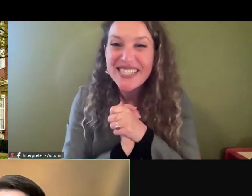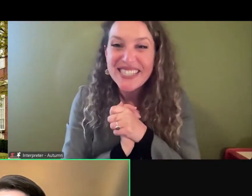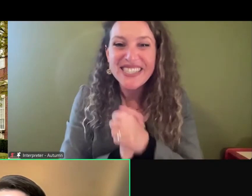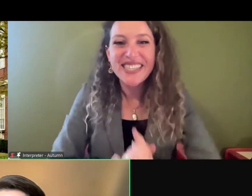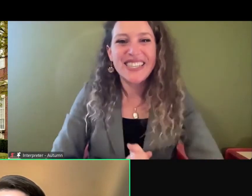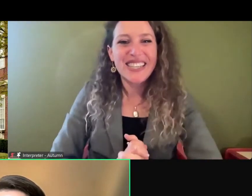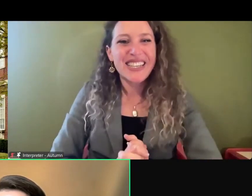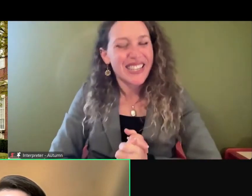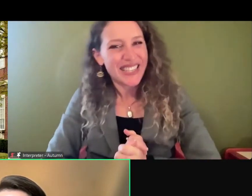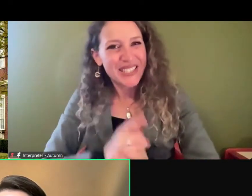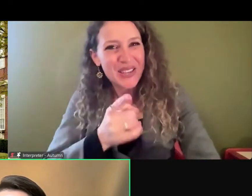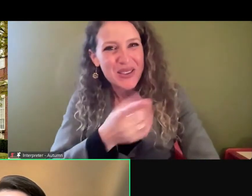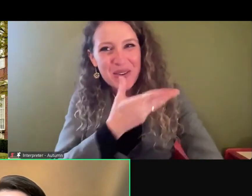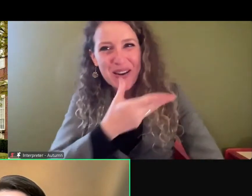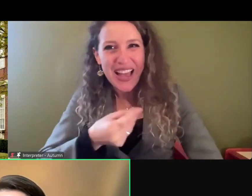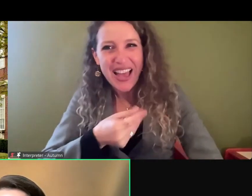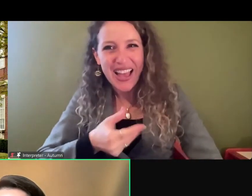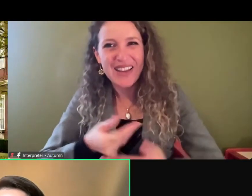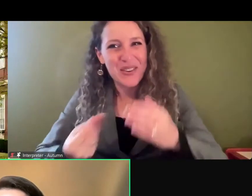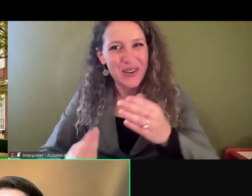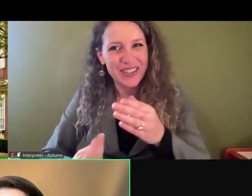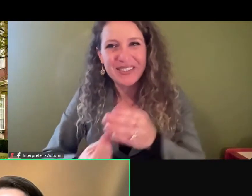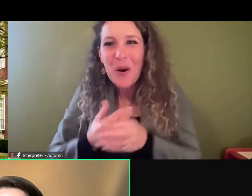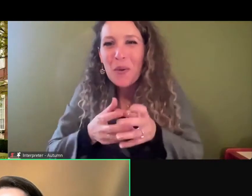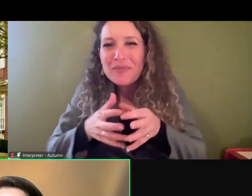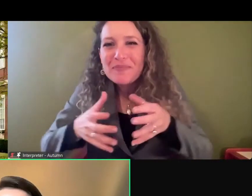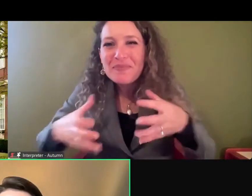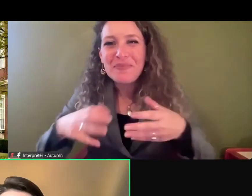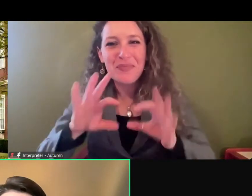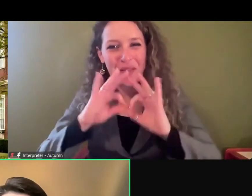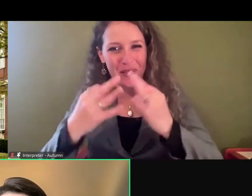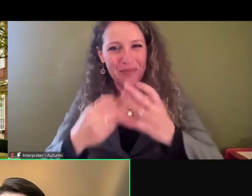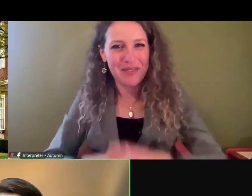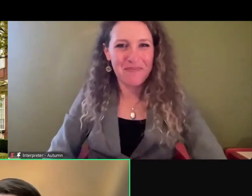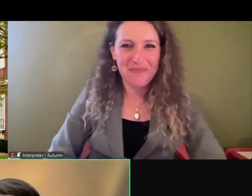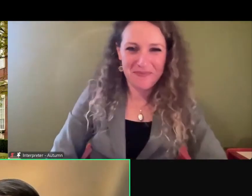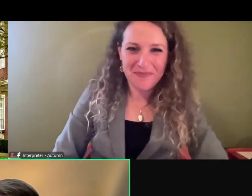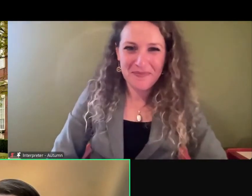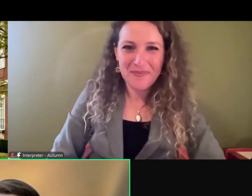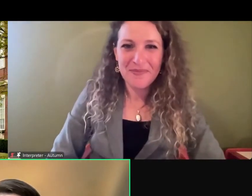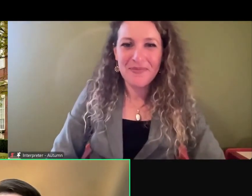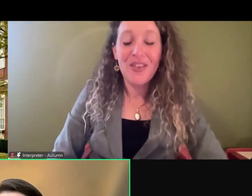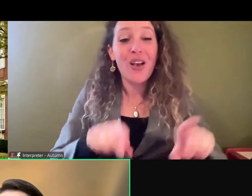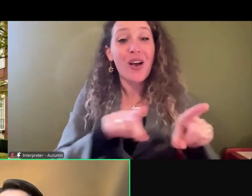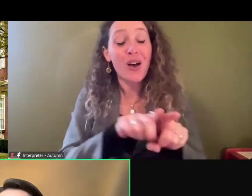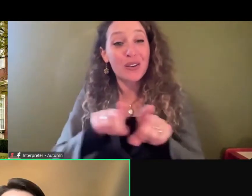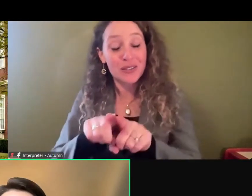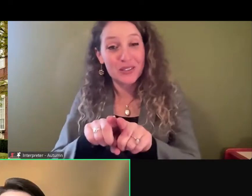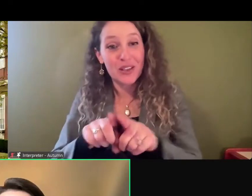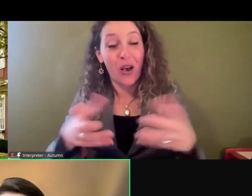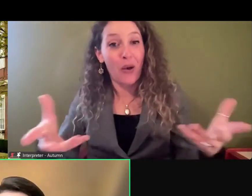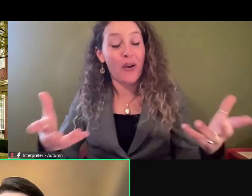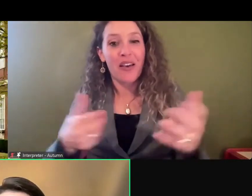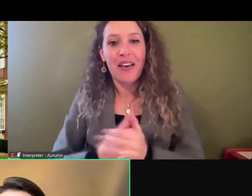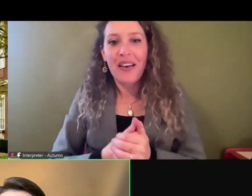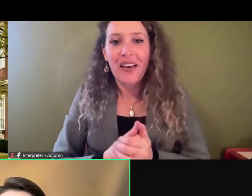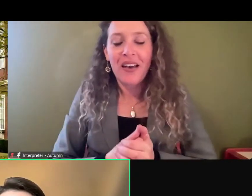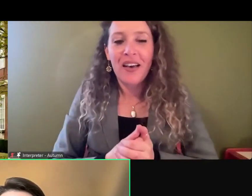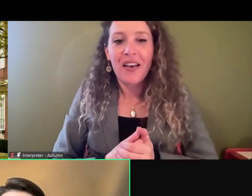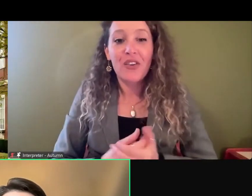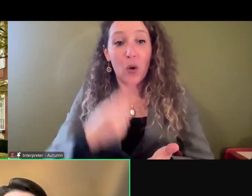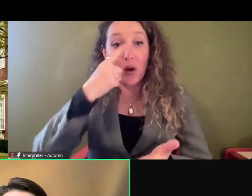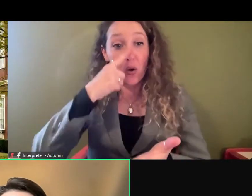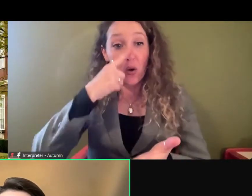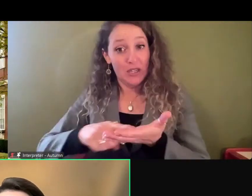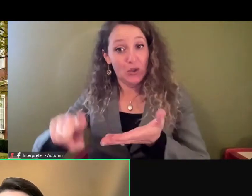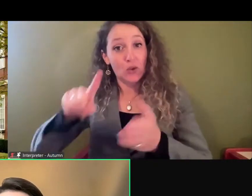wishes to you and your growing family. Also, beside what my research